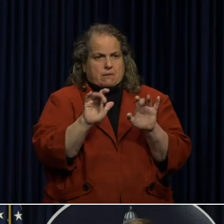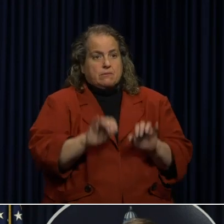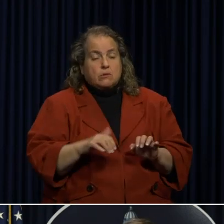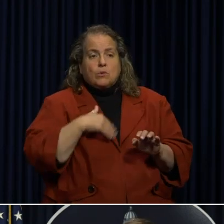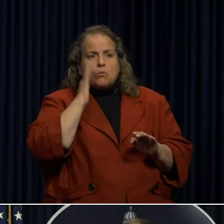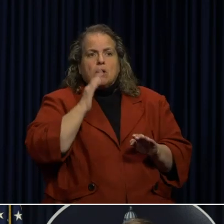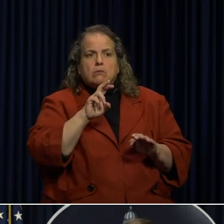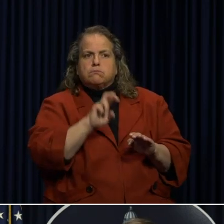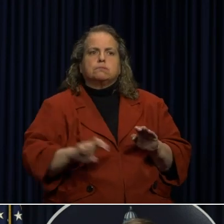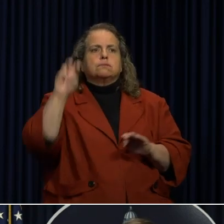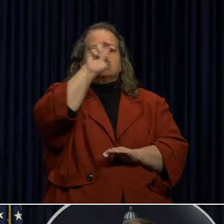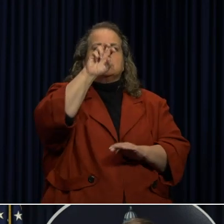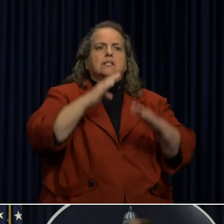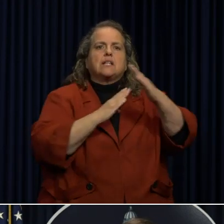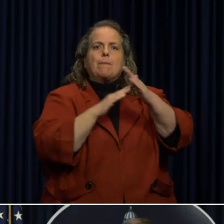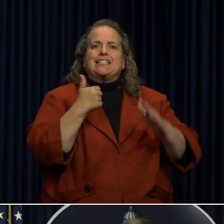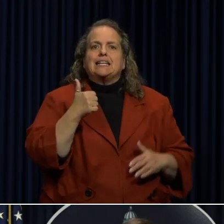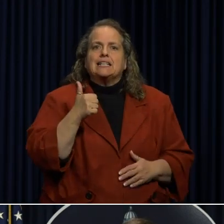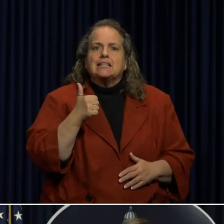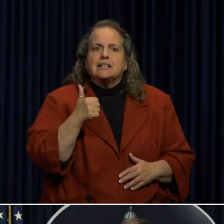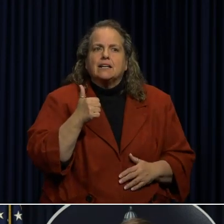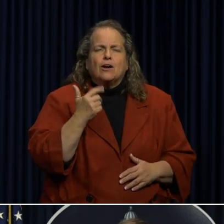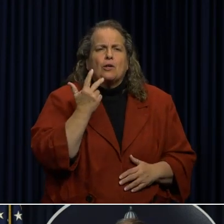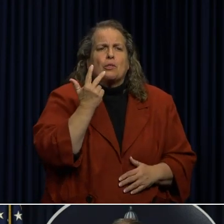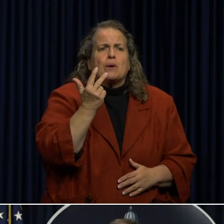top 10. 3%.